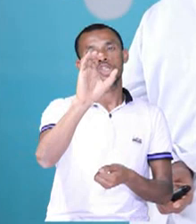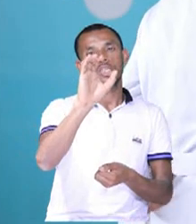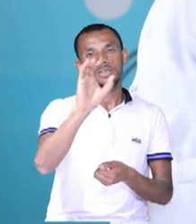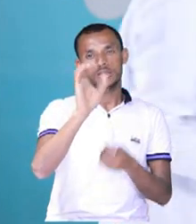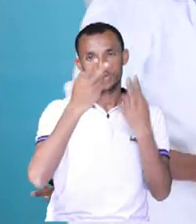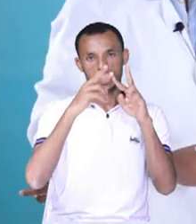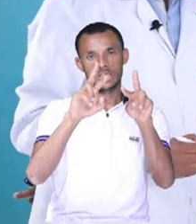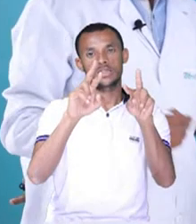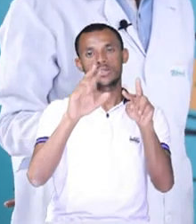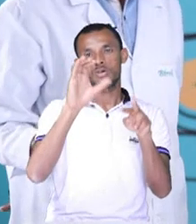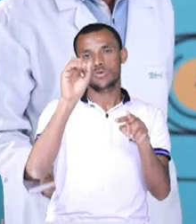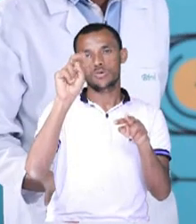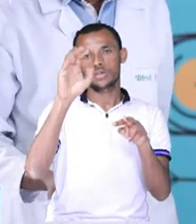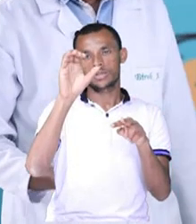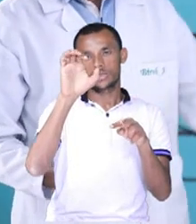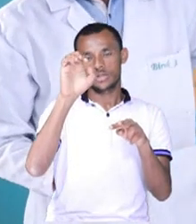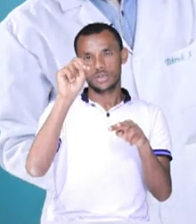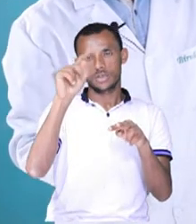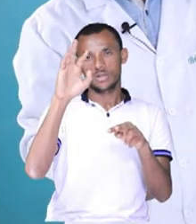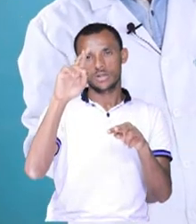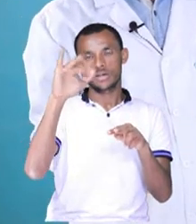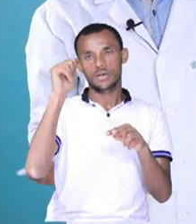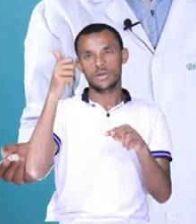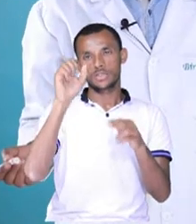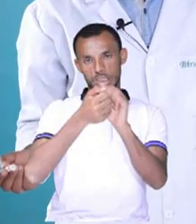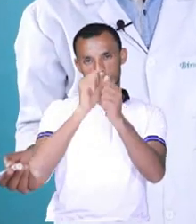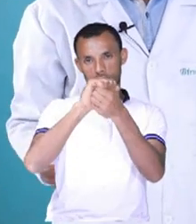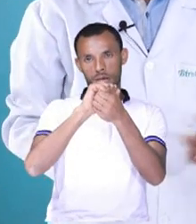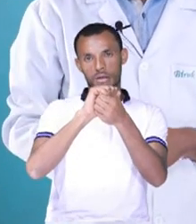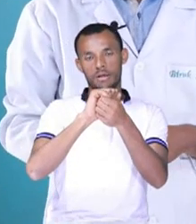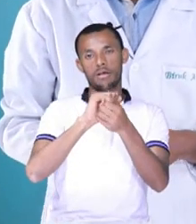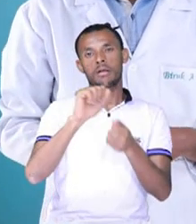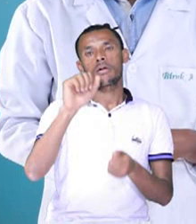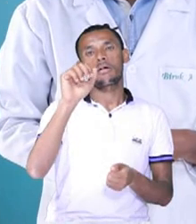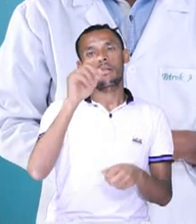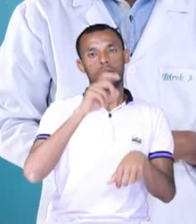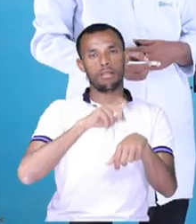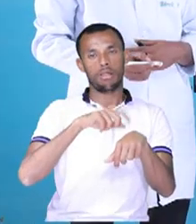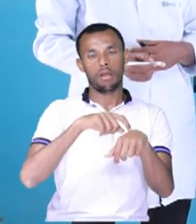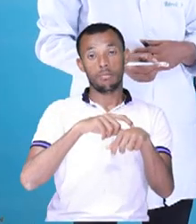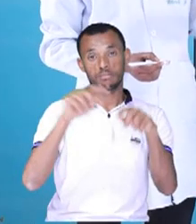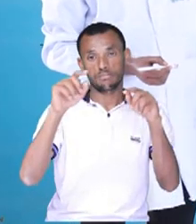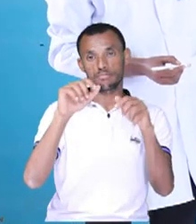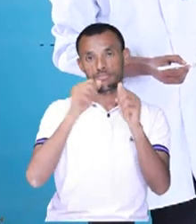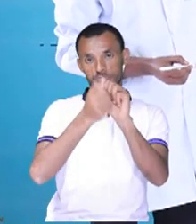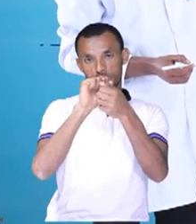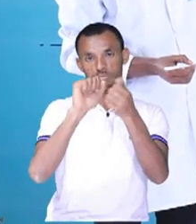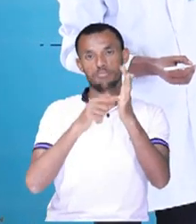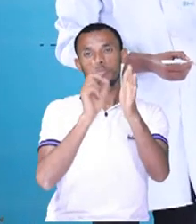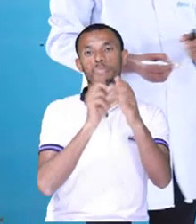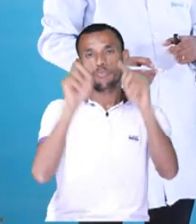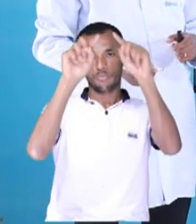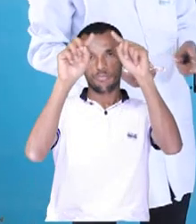time. Concentration of what? Concentration of reactants or concentration of products with